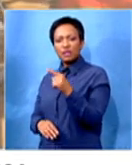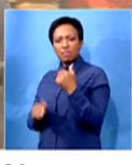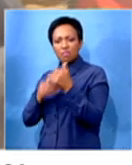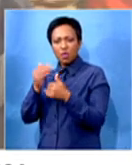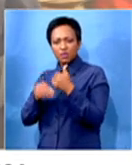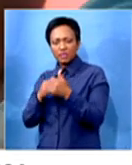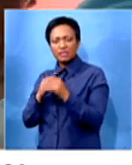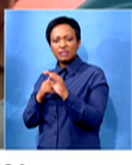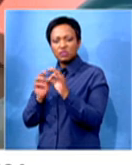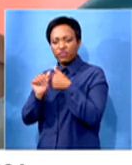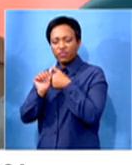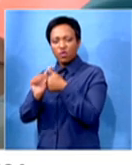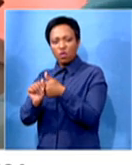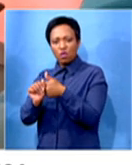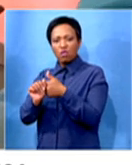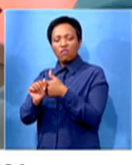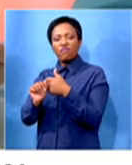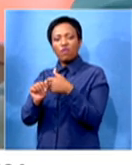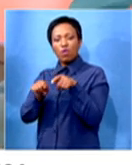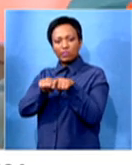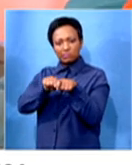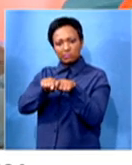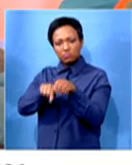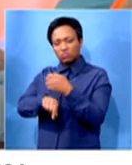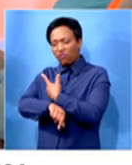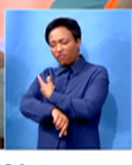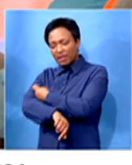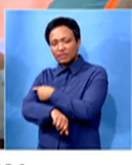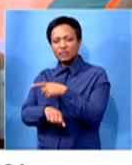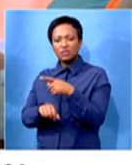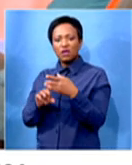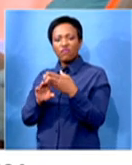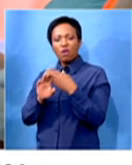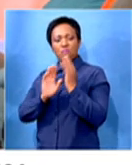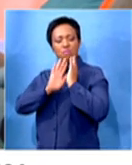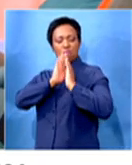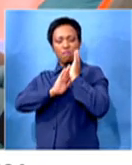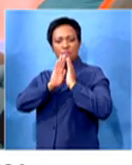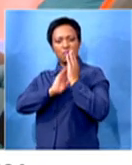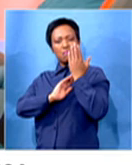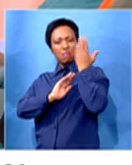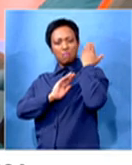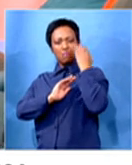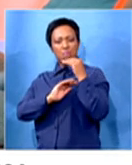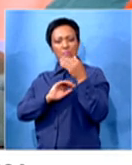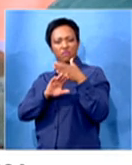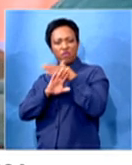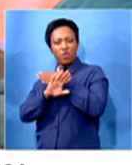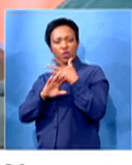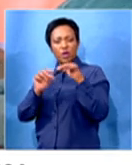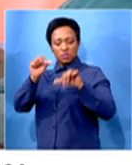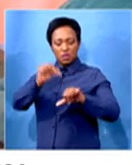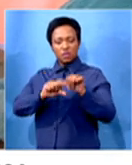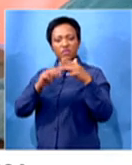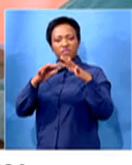in these vaccine trials. From history and from having a look at different vaccines that obviously science has